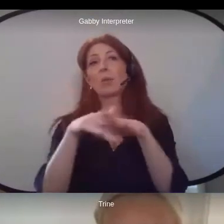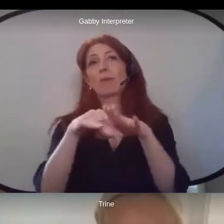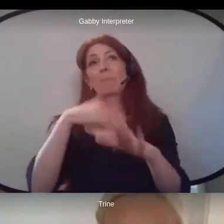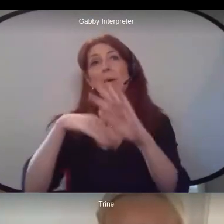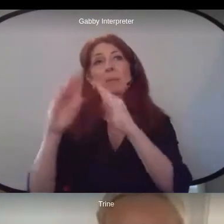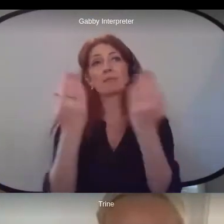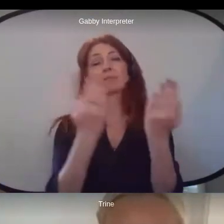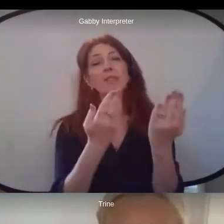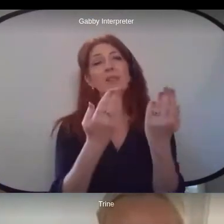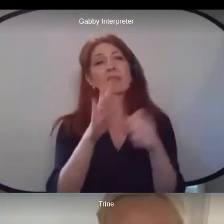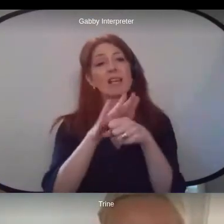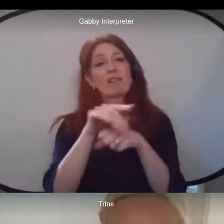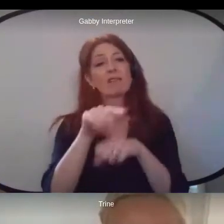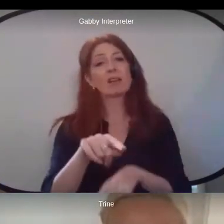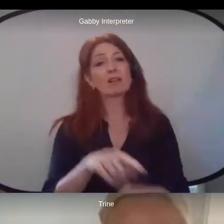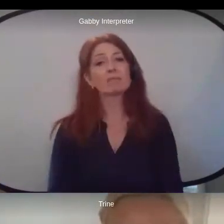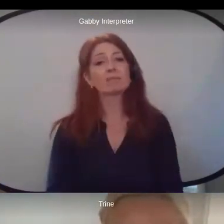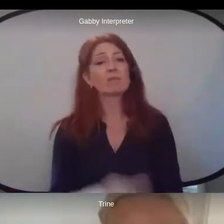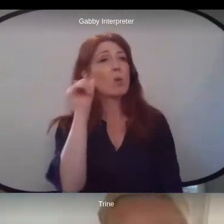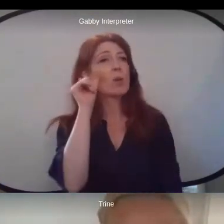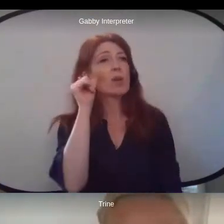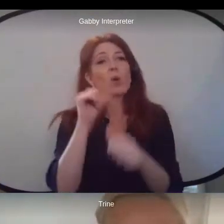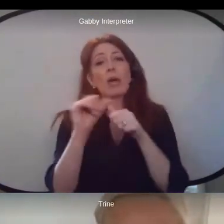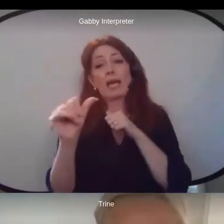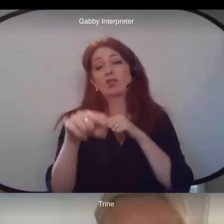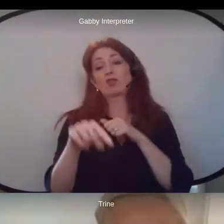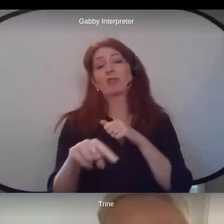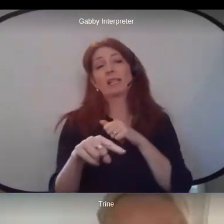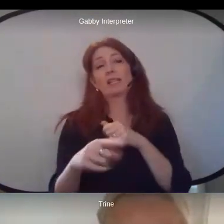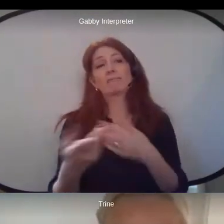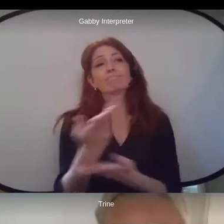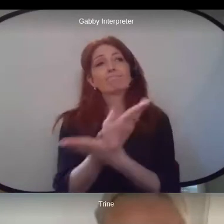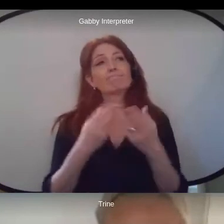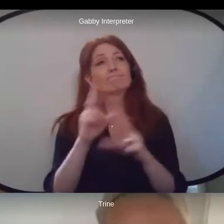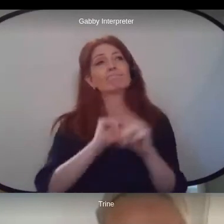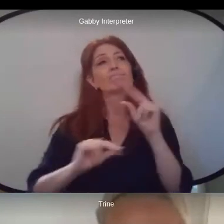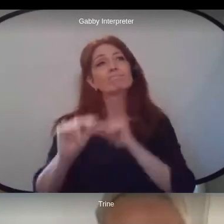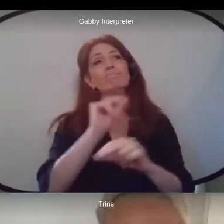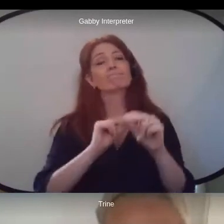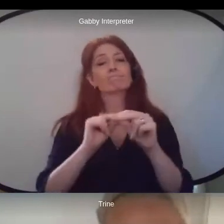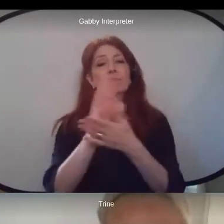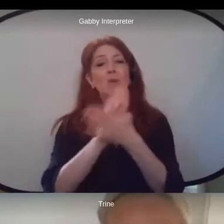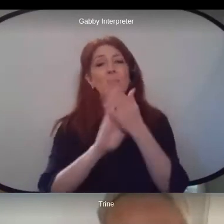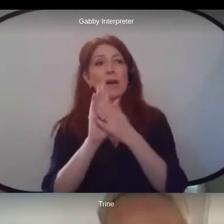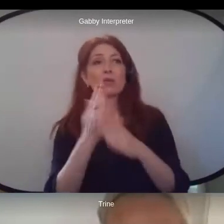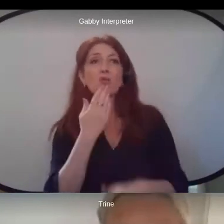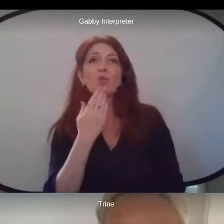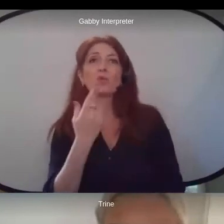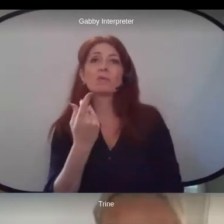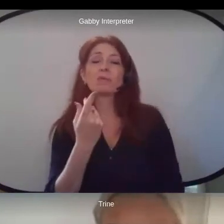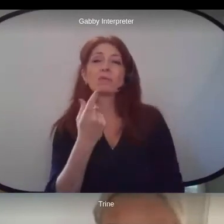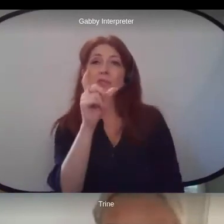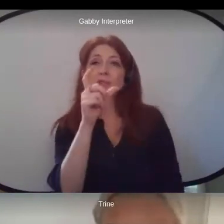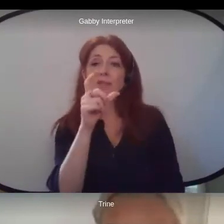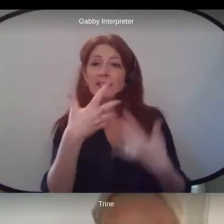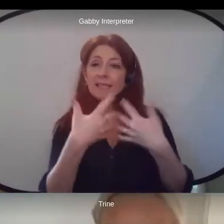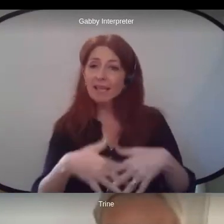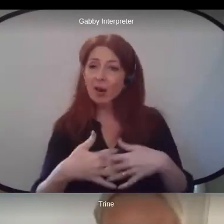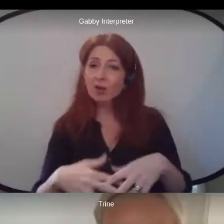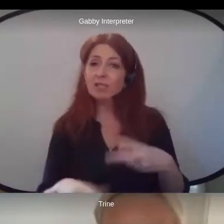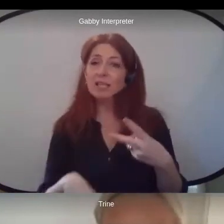within our industry, of sort of talking around the use of technology. And